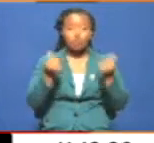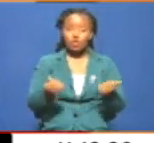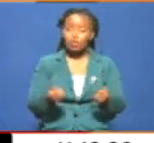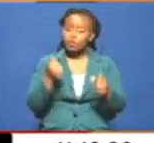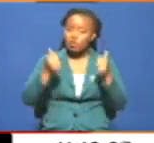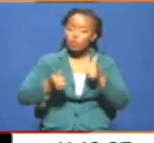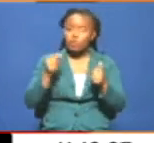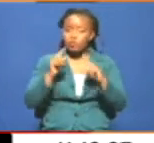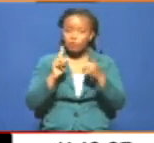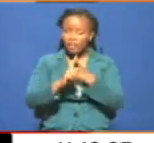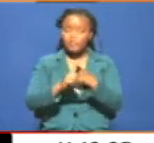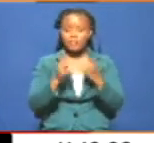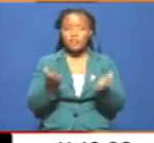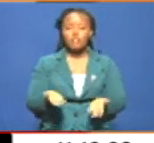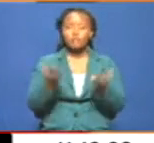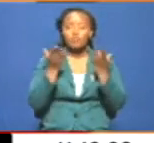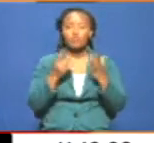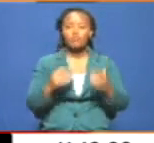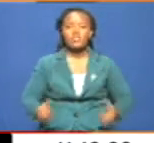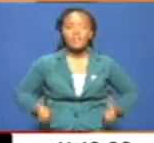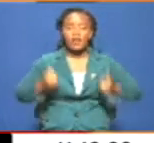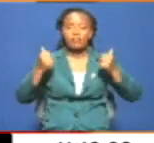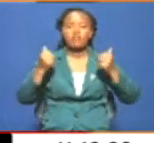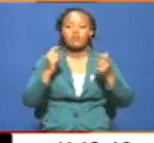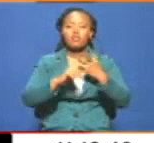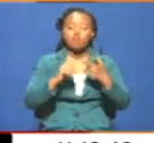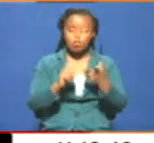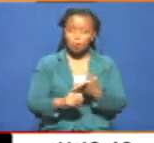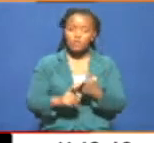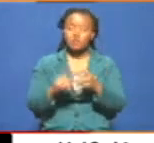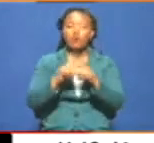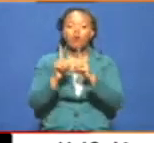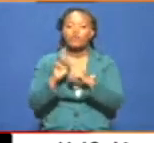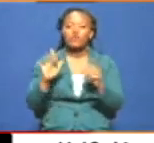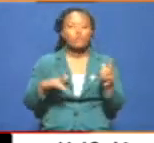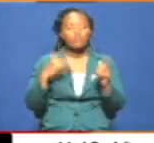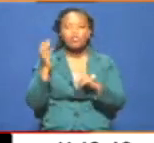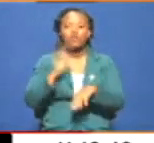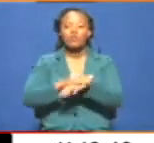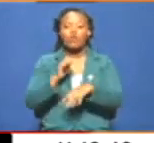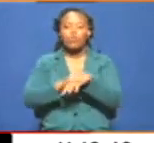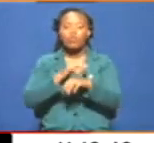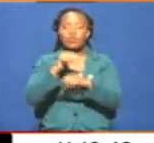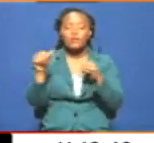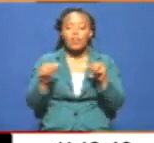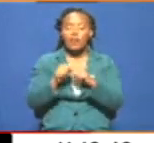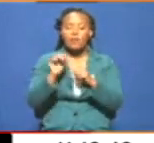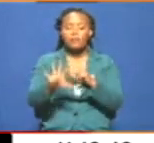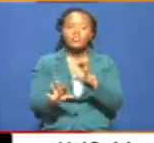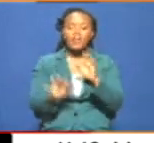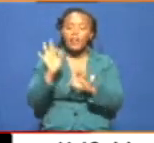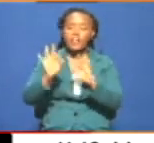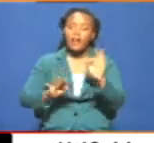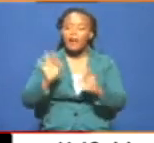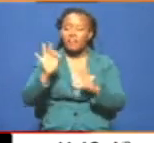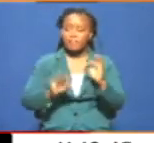livelihoods, mm-hmm. and that make them also feel good about their lifestyles. Mm-hmm. That